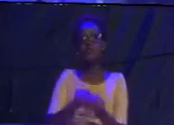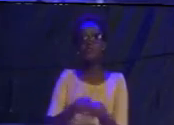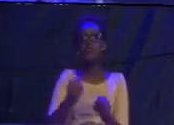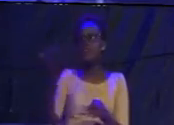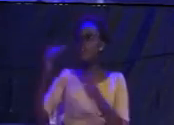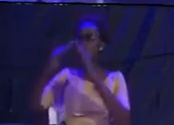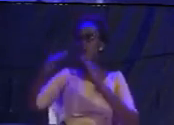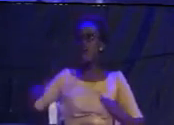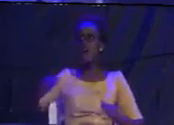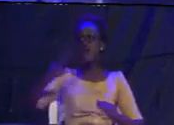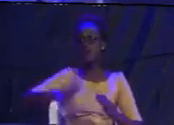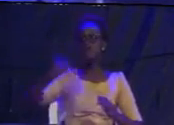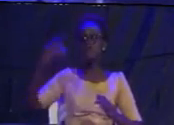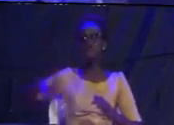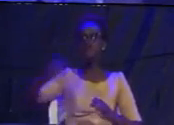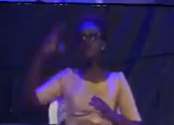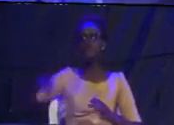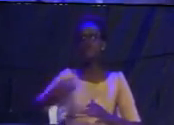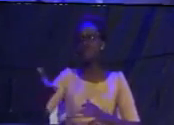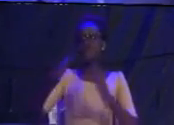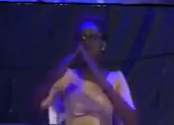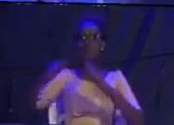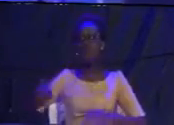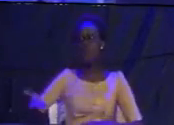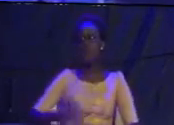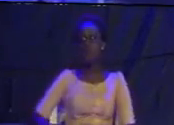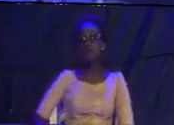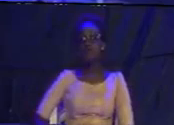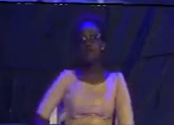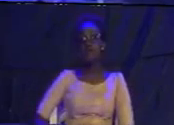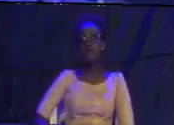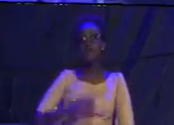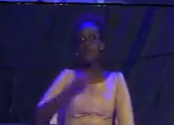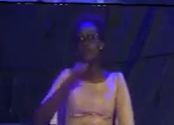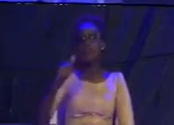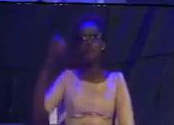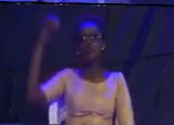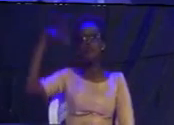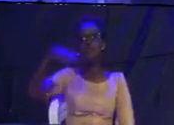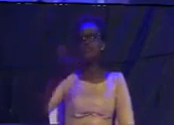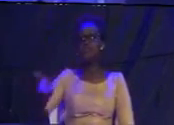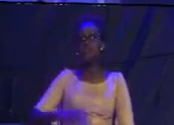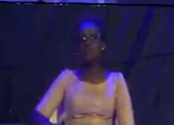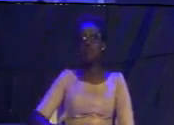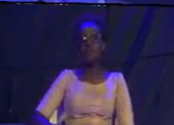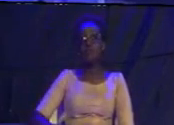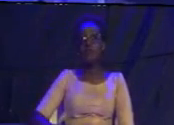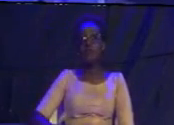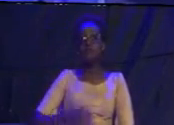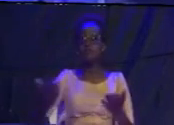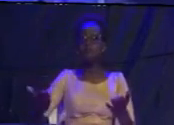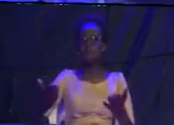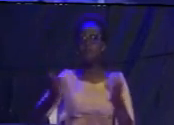shoes. We still have people living in houses that have no electricity and are attacked by mosquitoes.